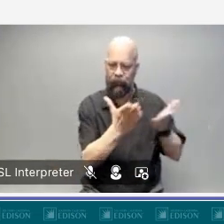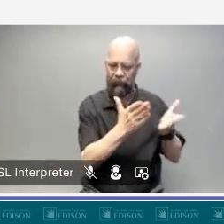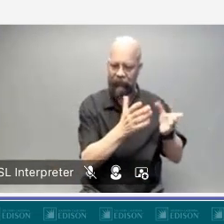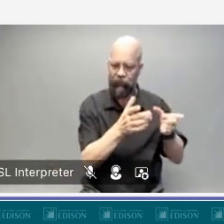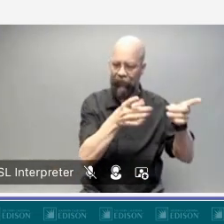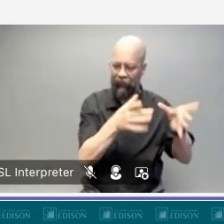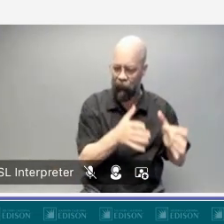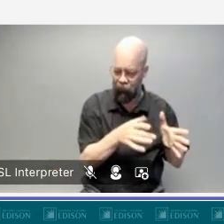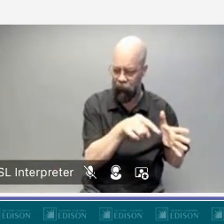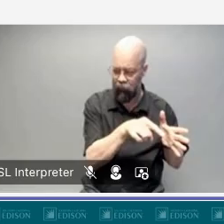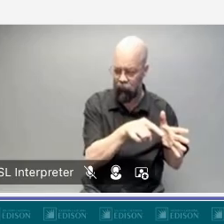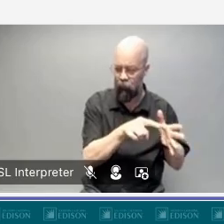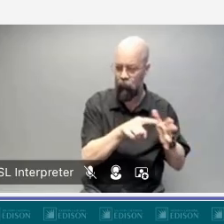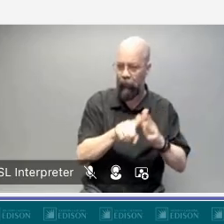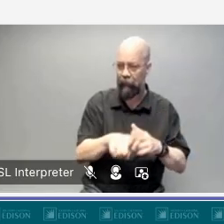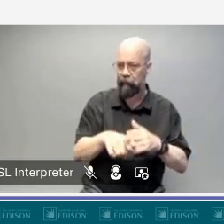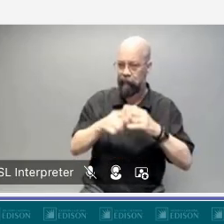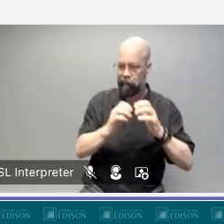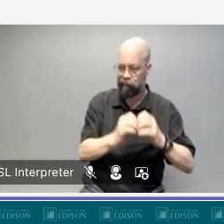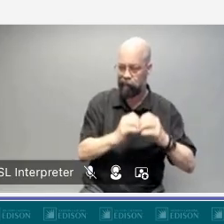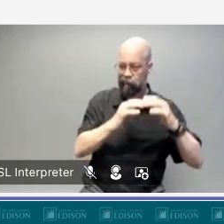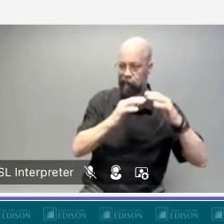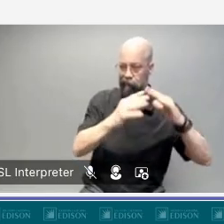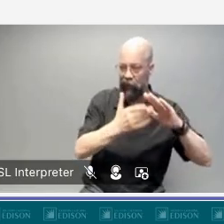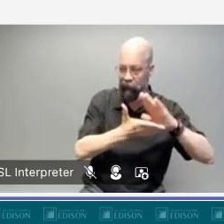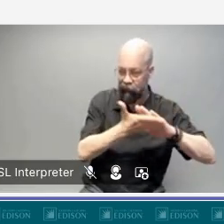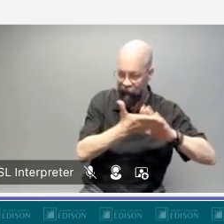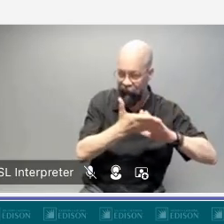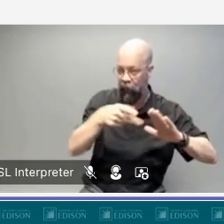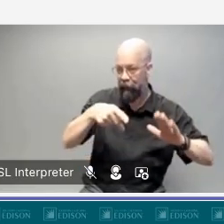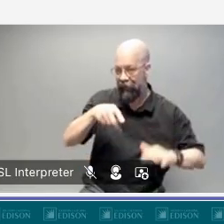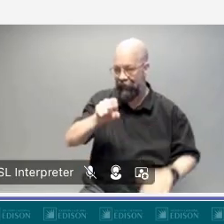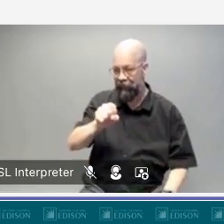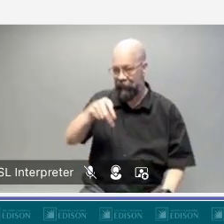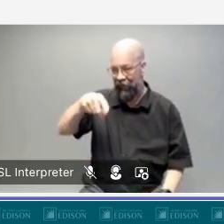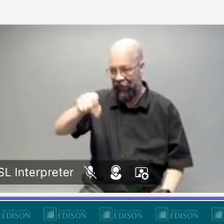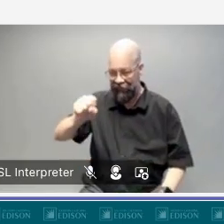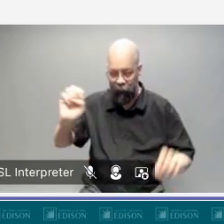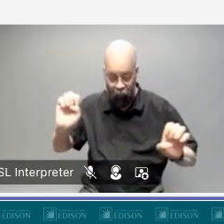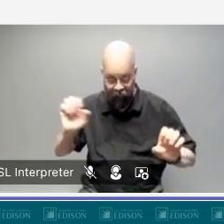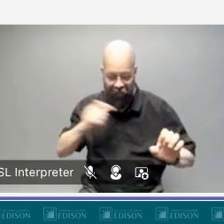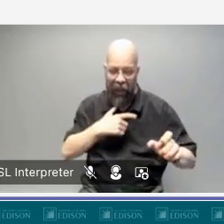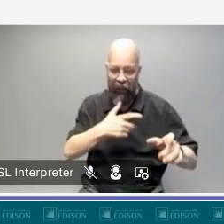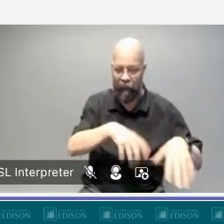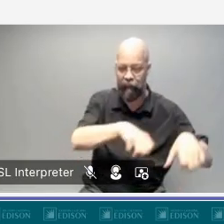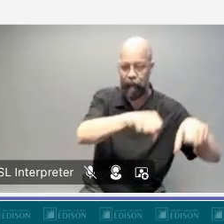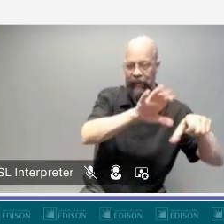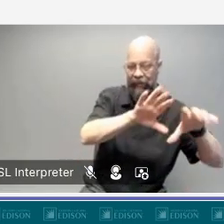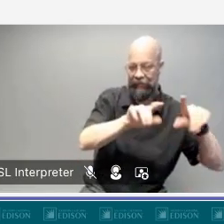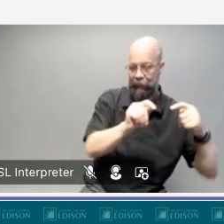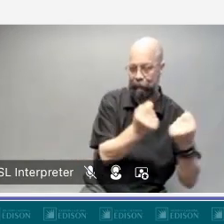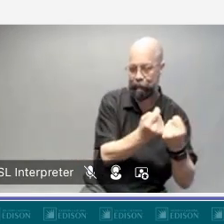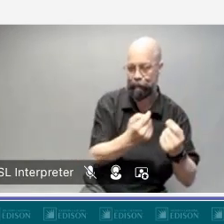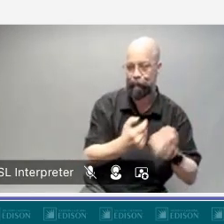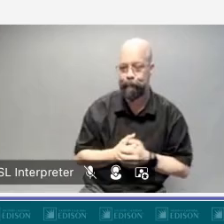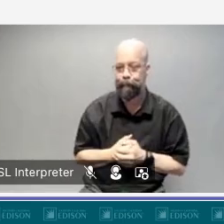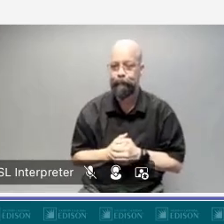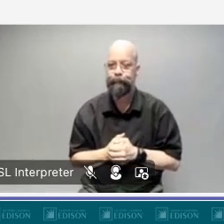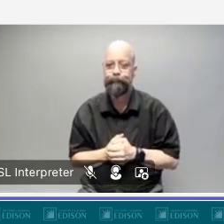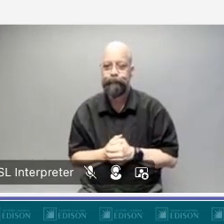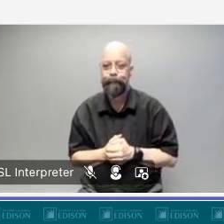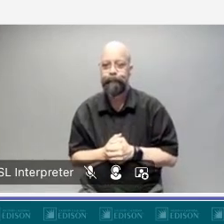activate an incident management team for PSPS and other emergencies. We do know that PSPS and